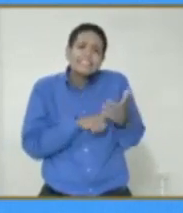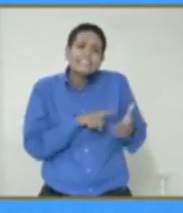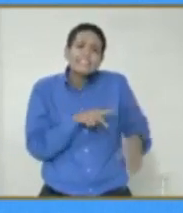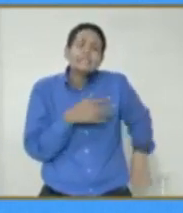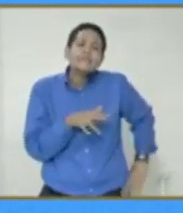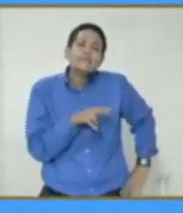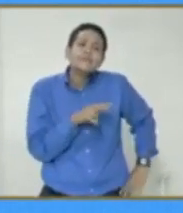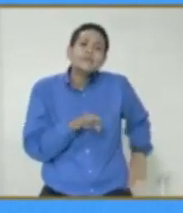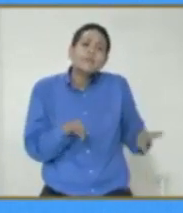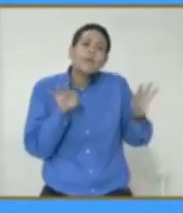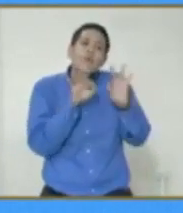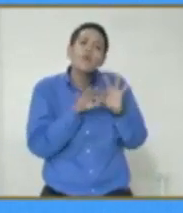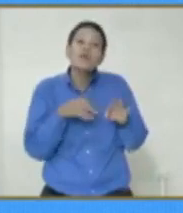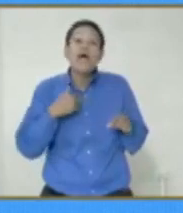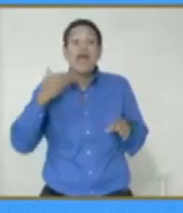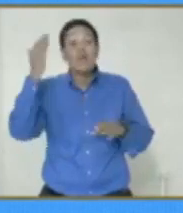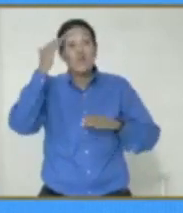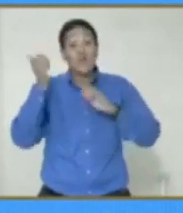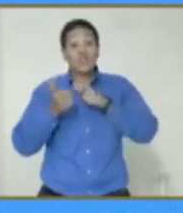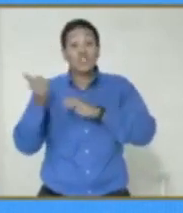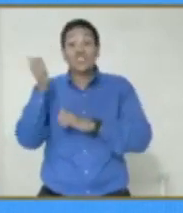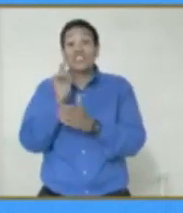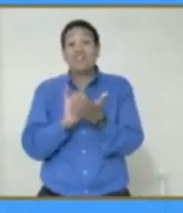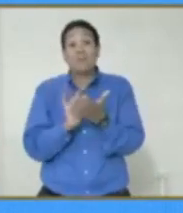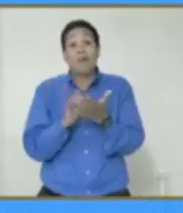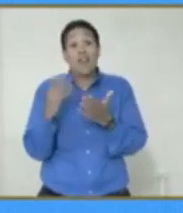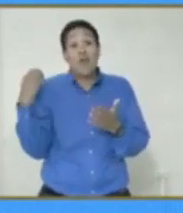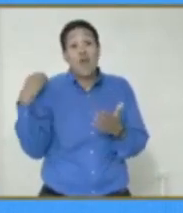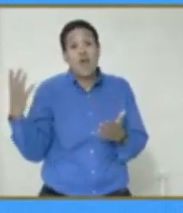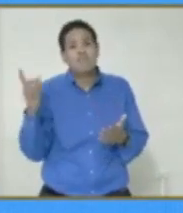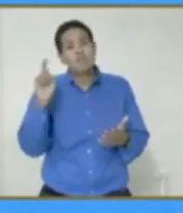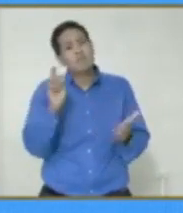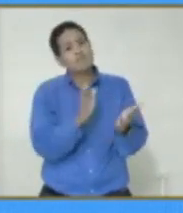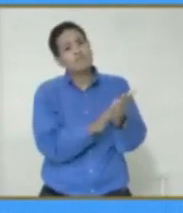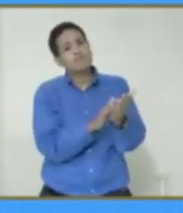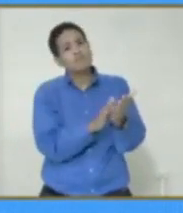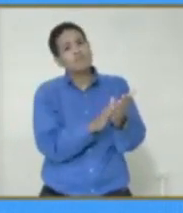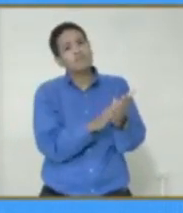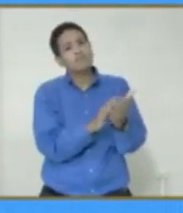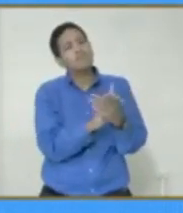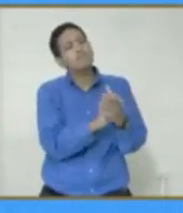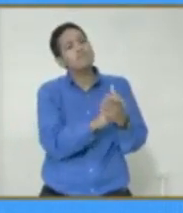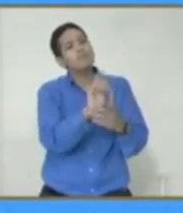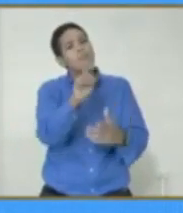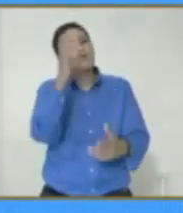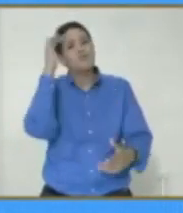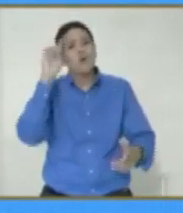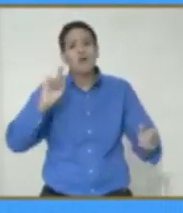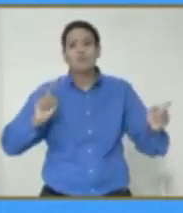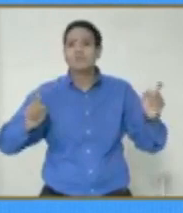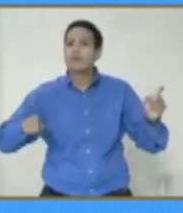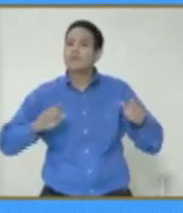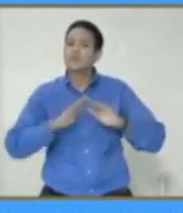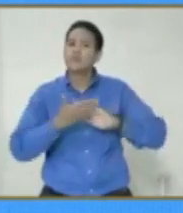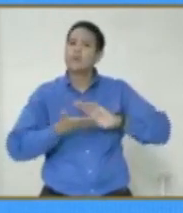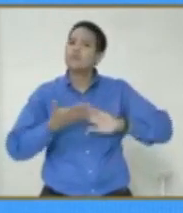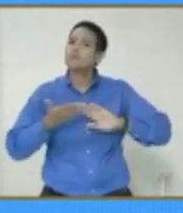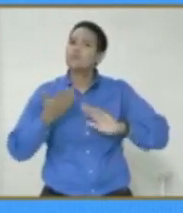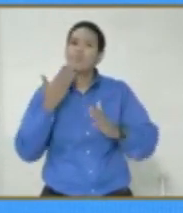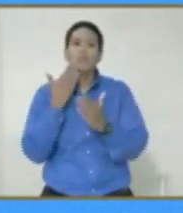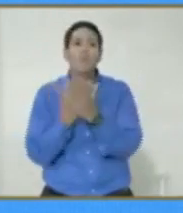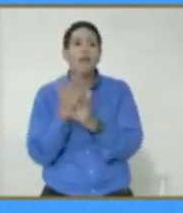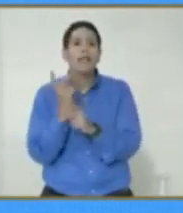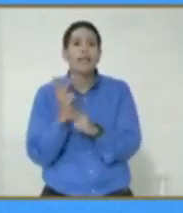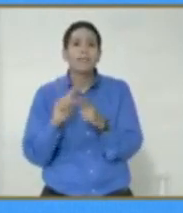that, the Chief Medical Officer is to be applauded as well, because she has steered this country very well in keeping our numbers